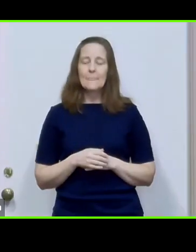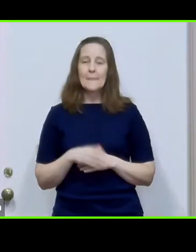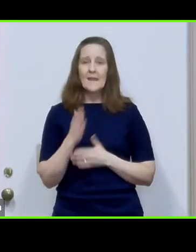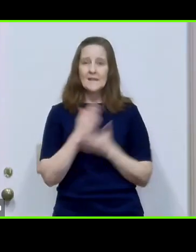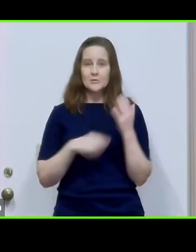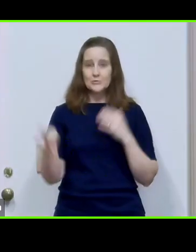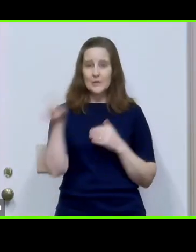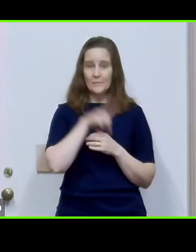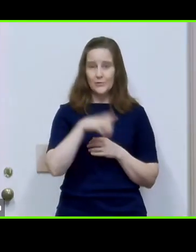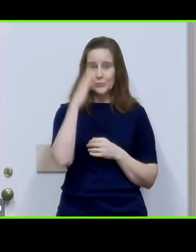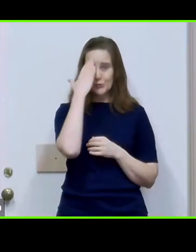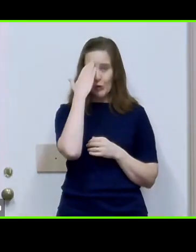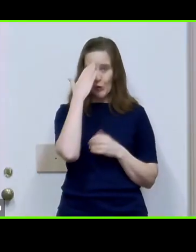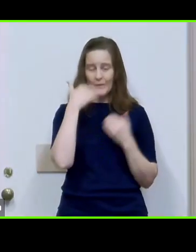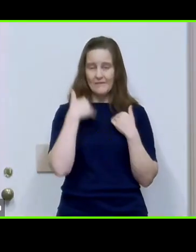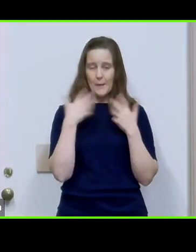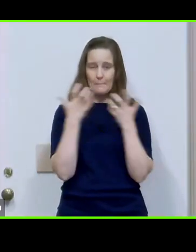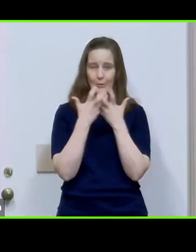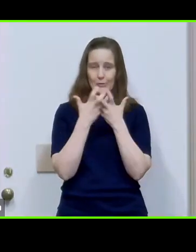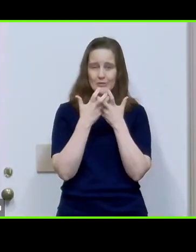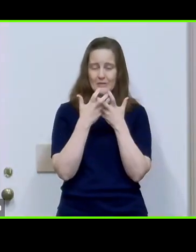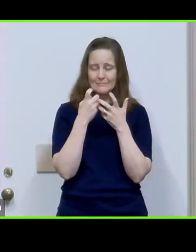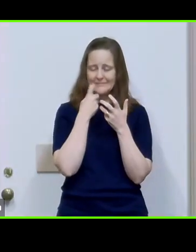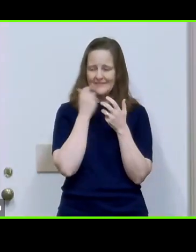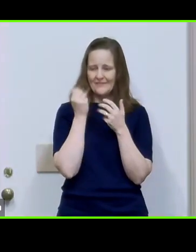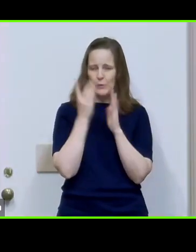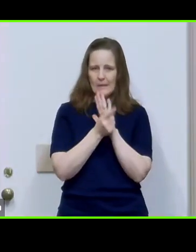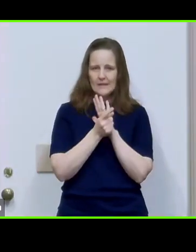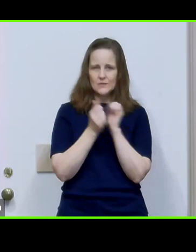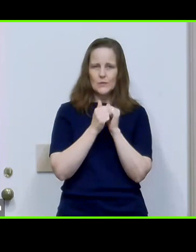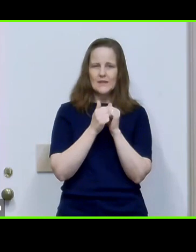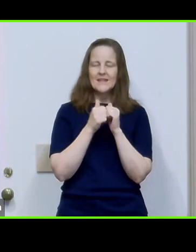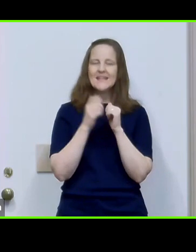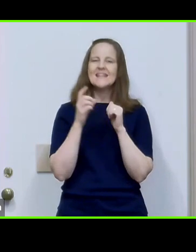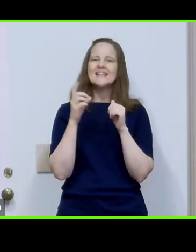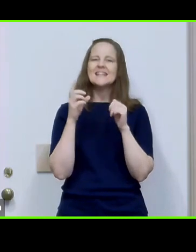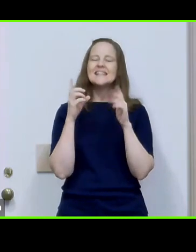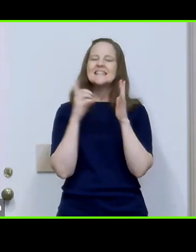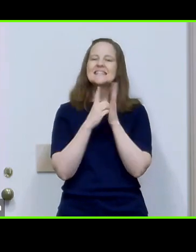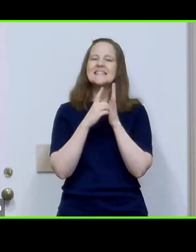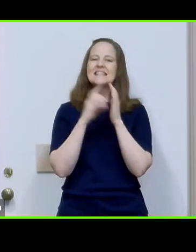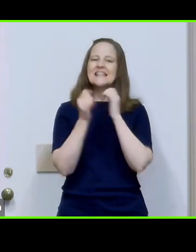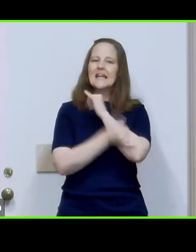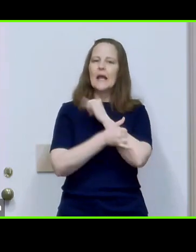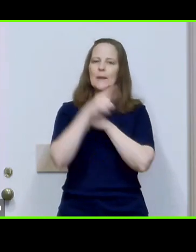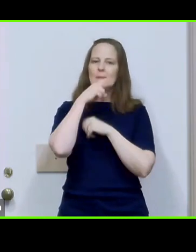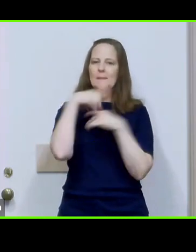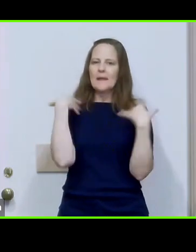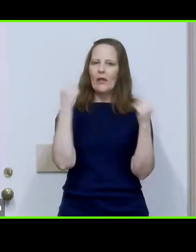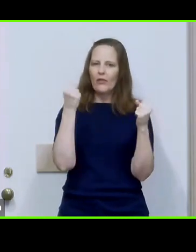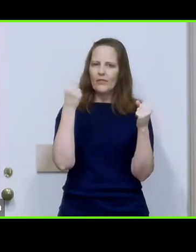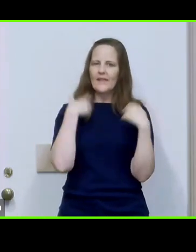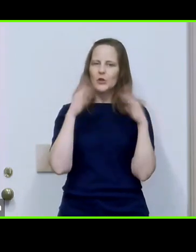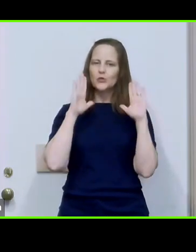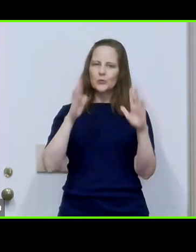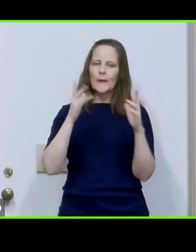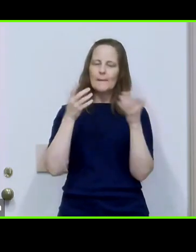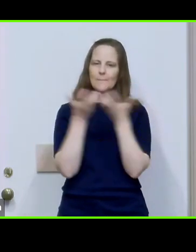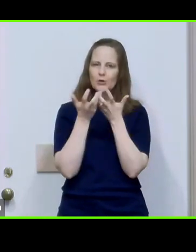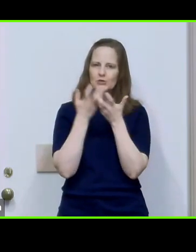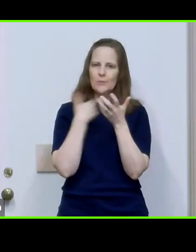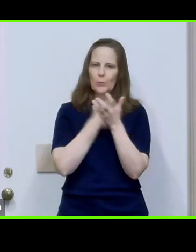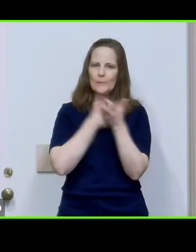know that we have had a partnership for the last few months with Denton County Public Health. And it's been an incredible partnership where we've been able to